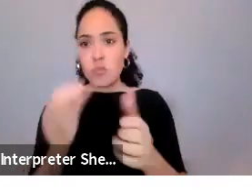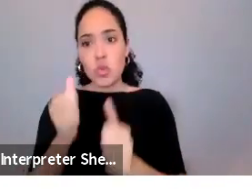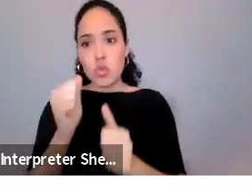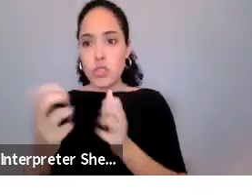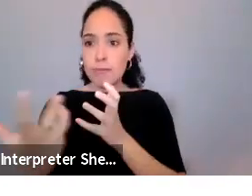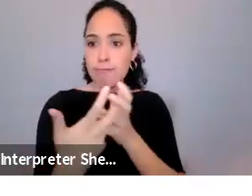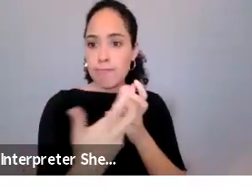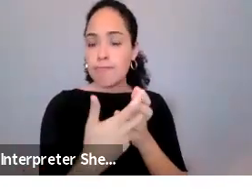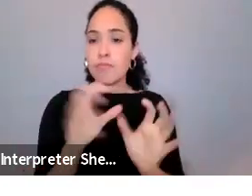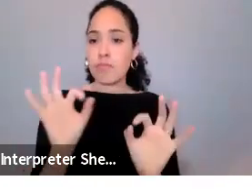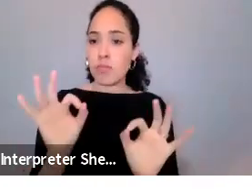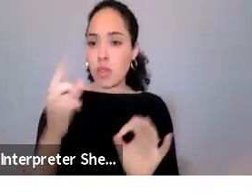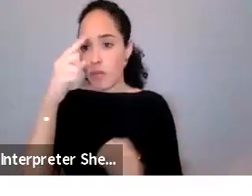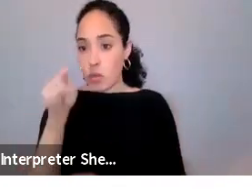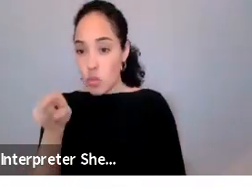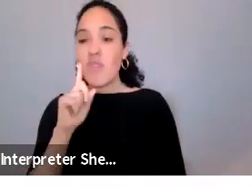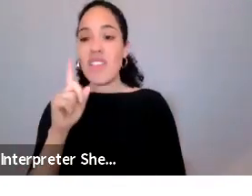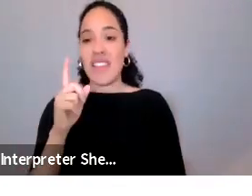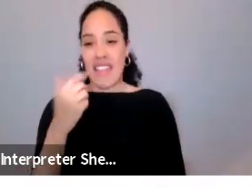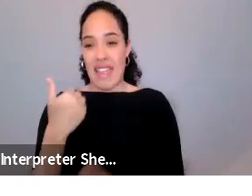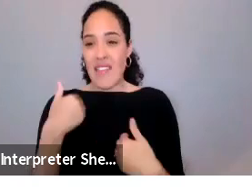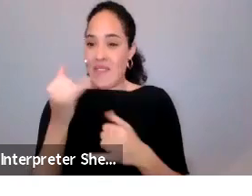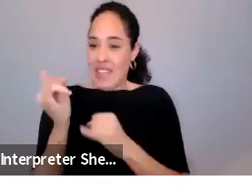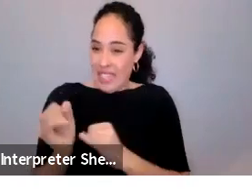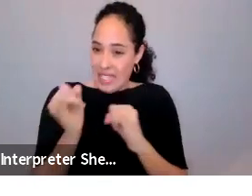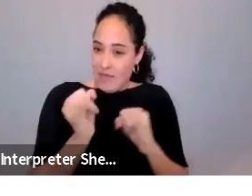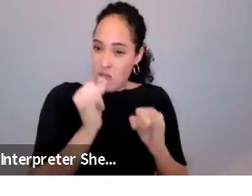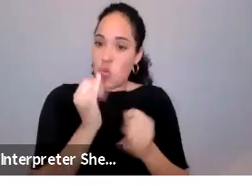on items within a specific category.